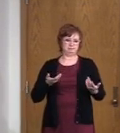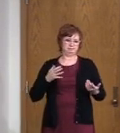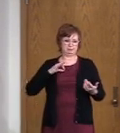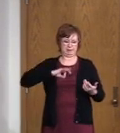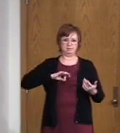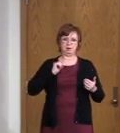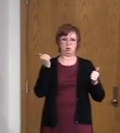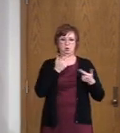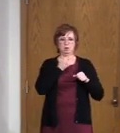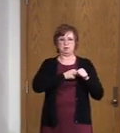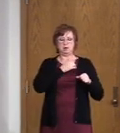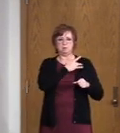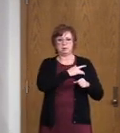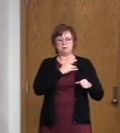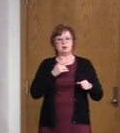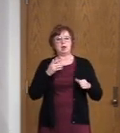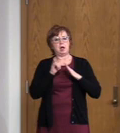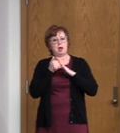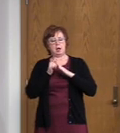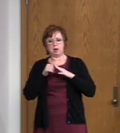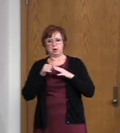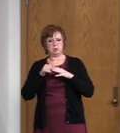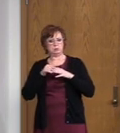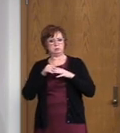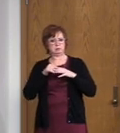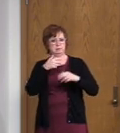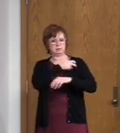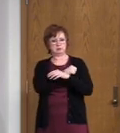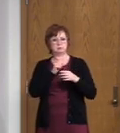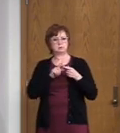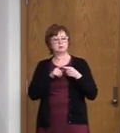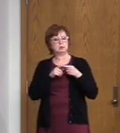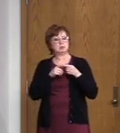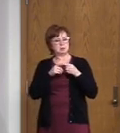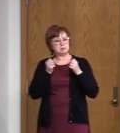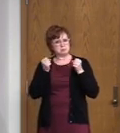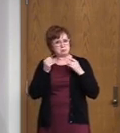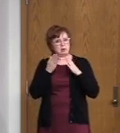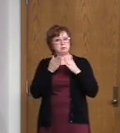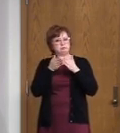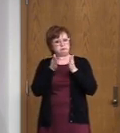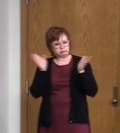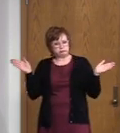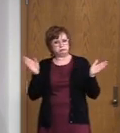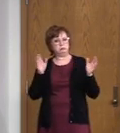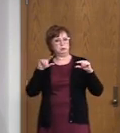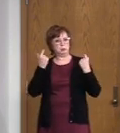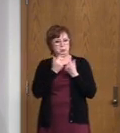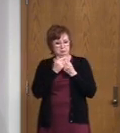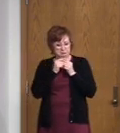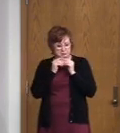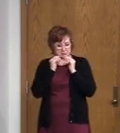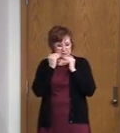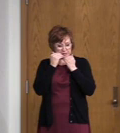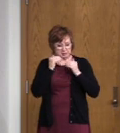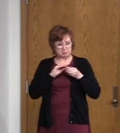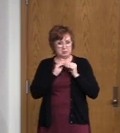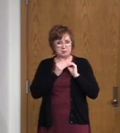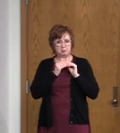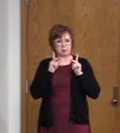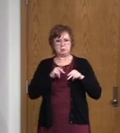is broad and high volume and vaccinates everyone in this province as quickly as possible. And I'm going to get into the slide